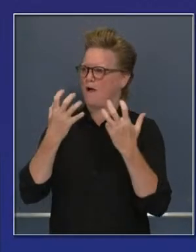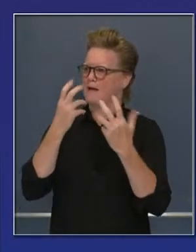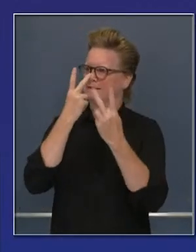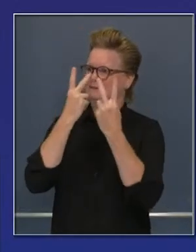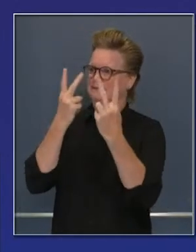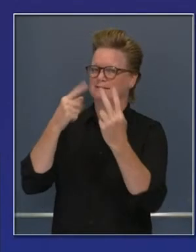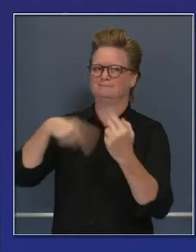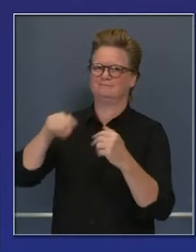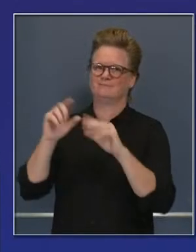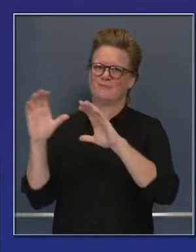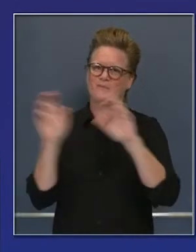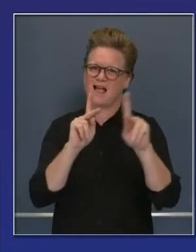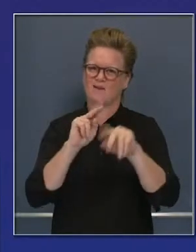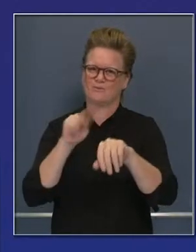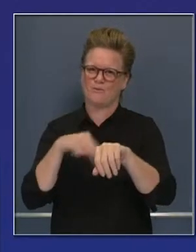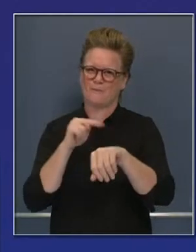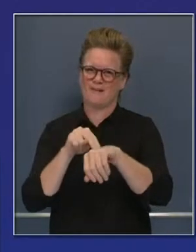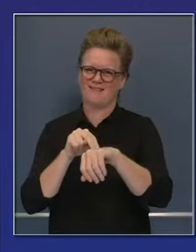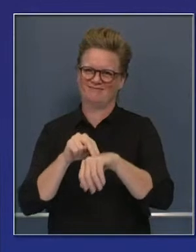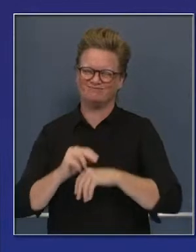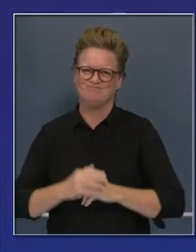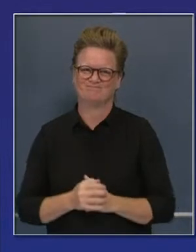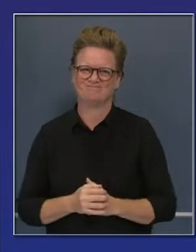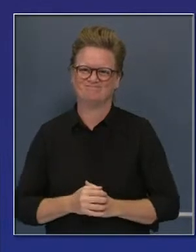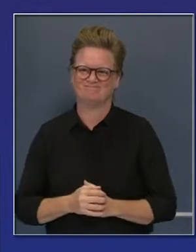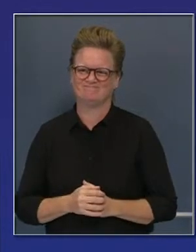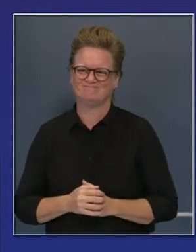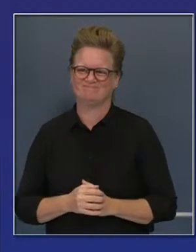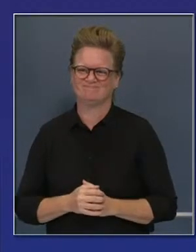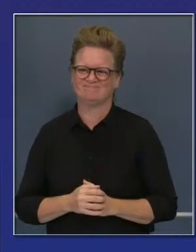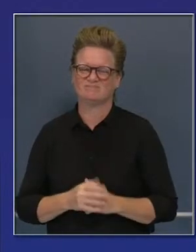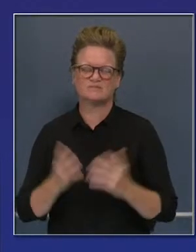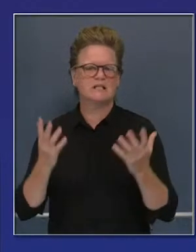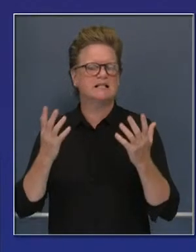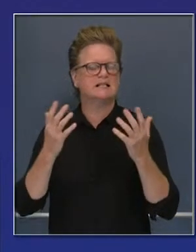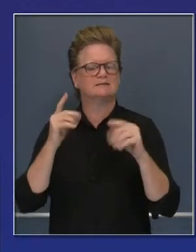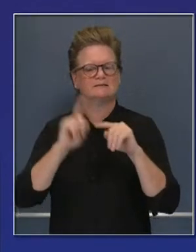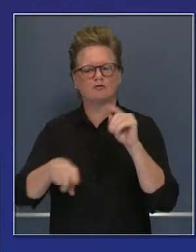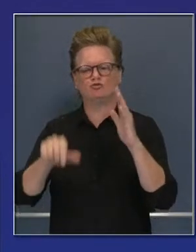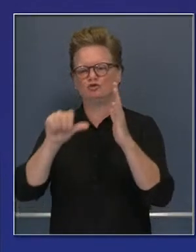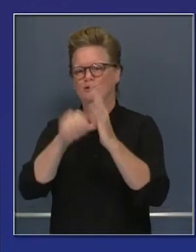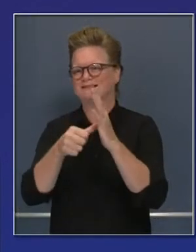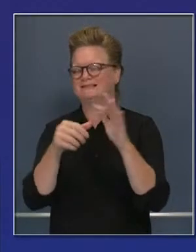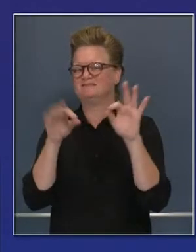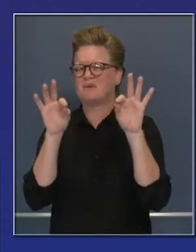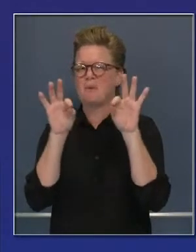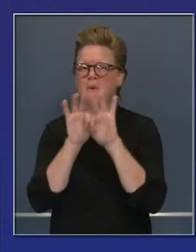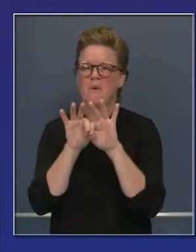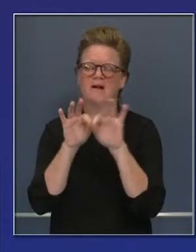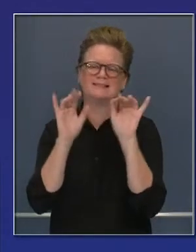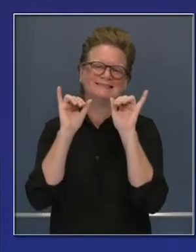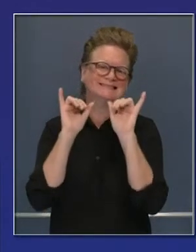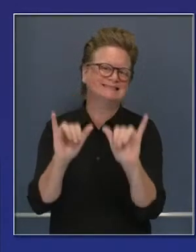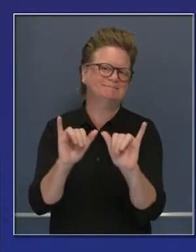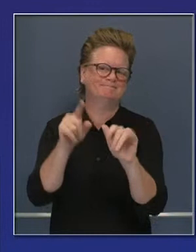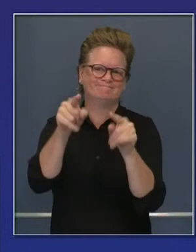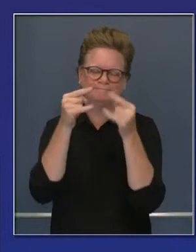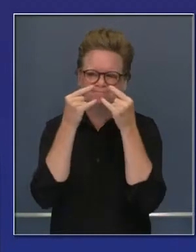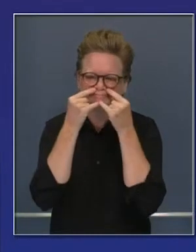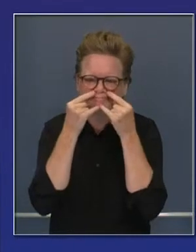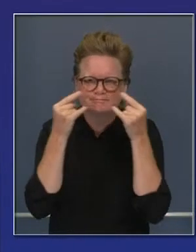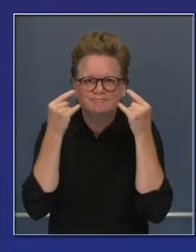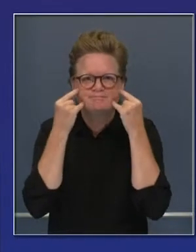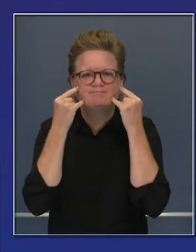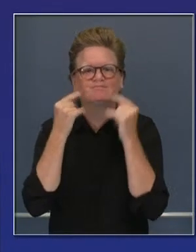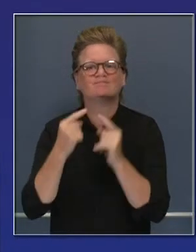impress upon folks more the importance of wearing masks, physically distancing, washing hands, and minimizing